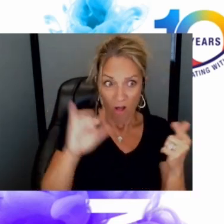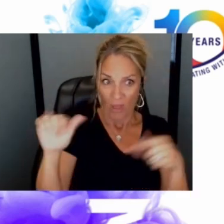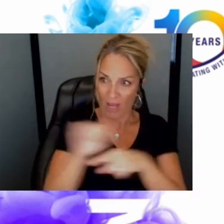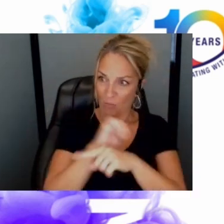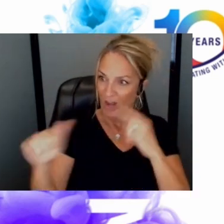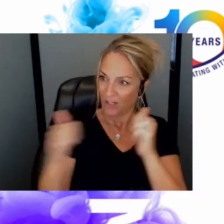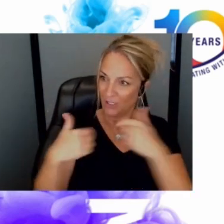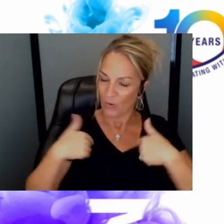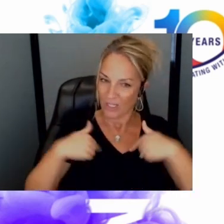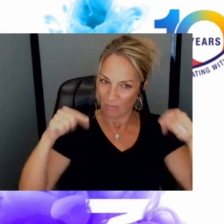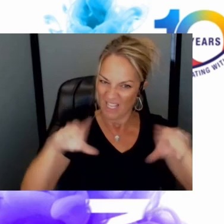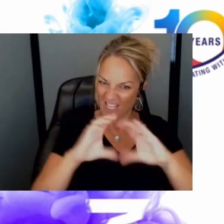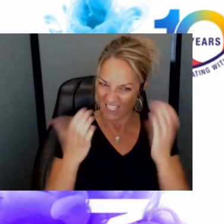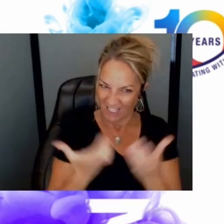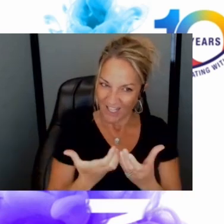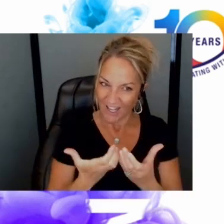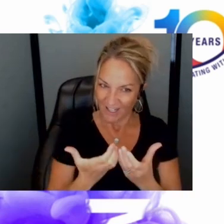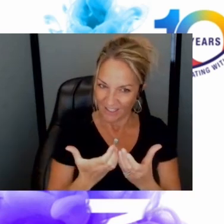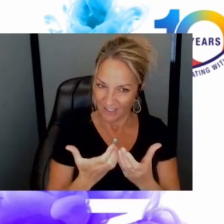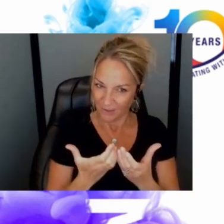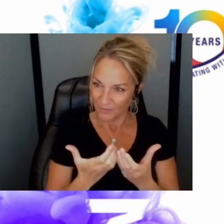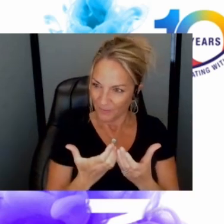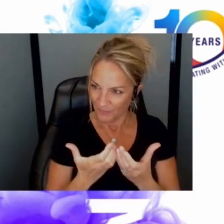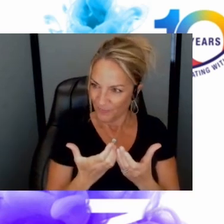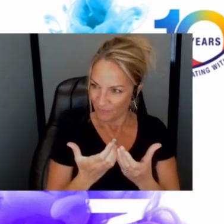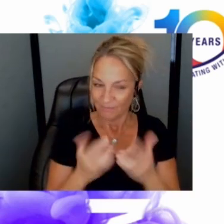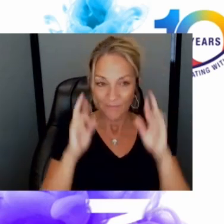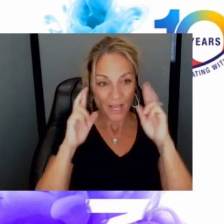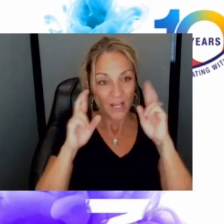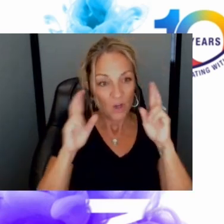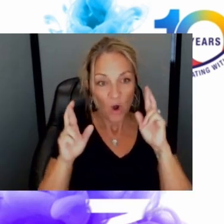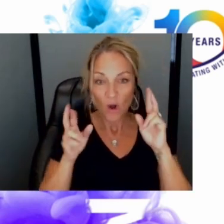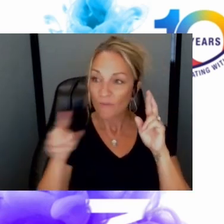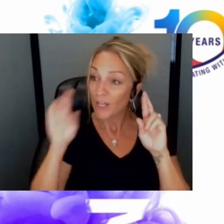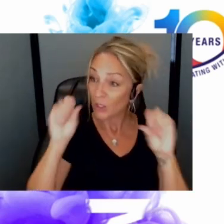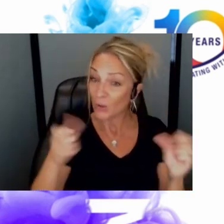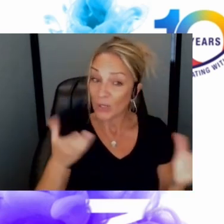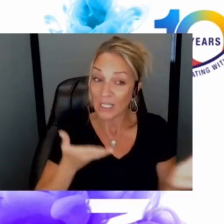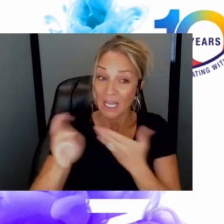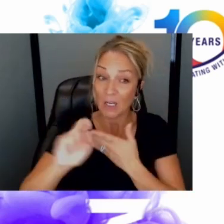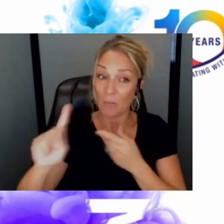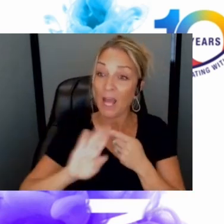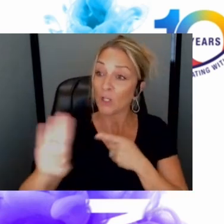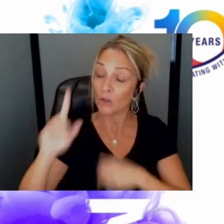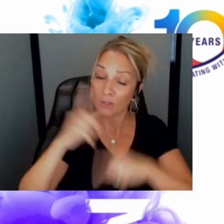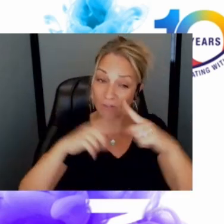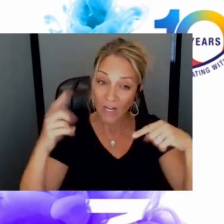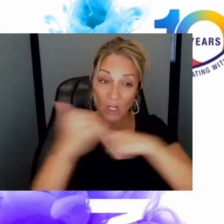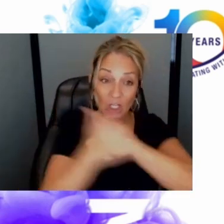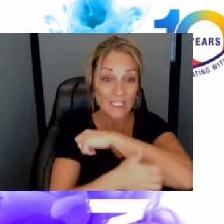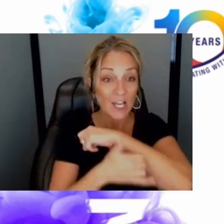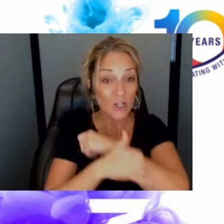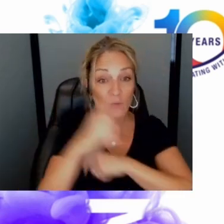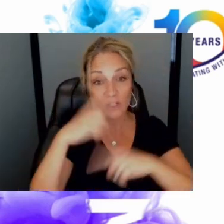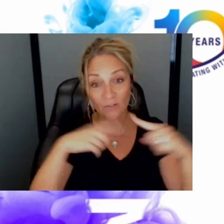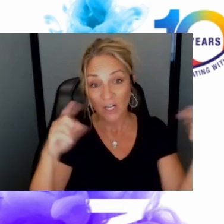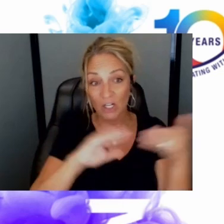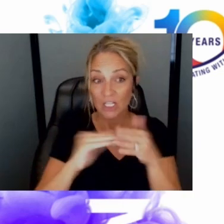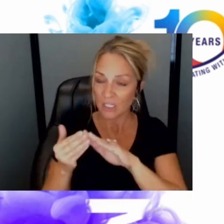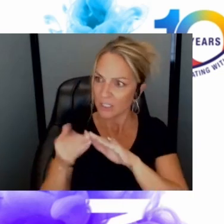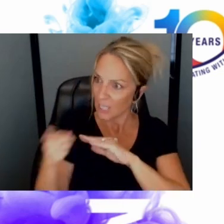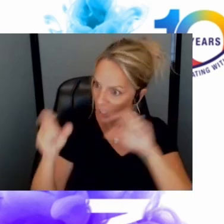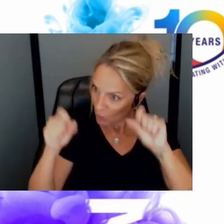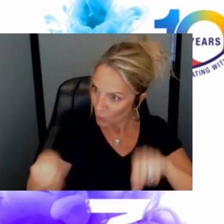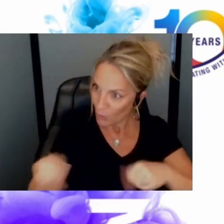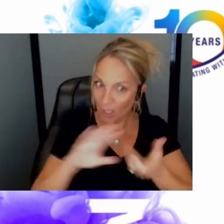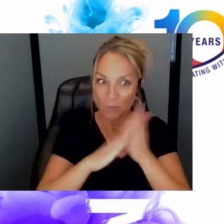that will take this further to their various countries, to their various cities, and those that will go all the way to become sign language